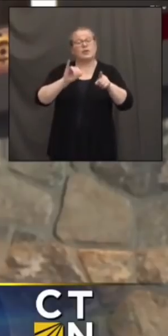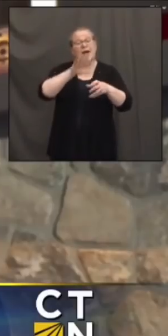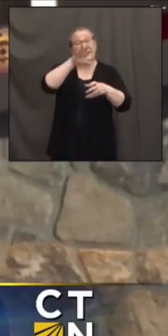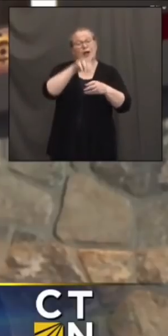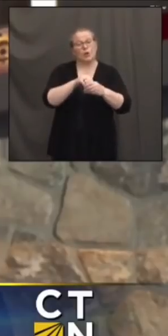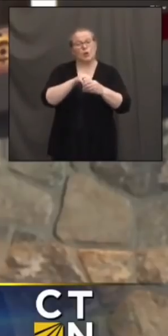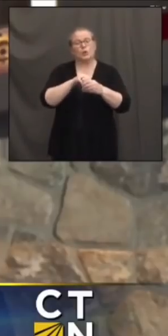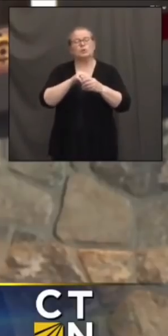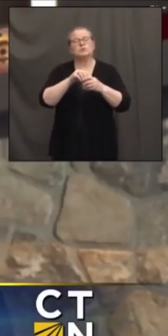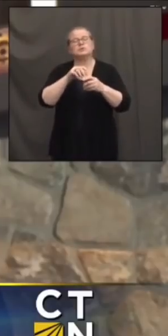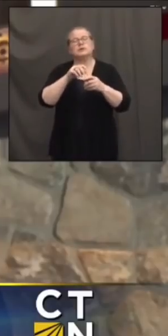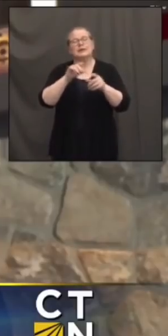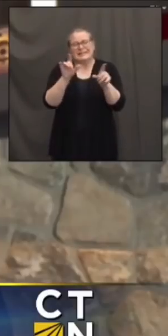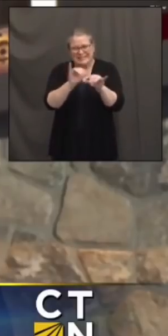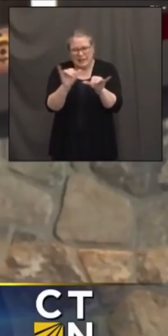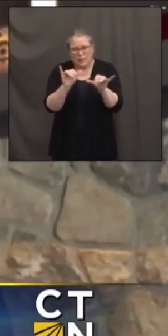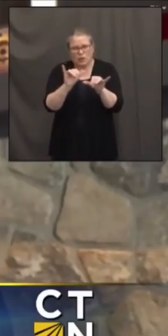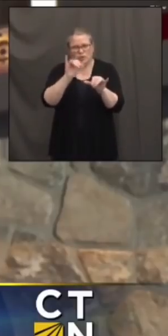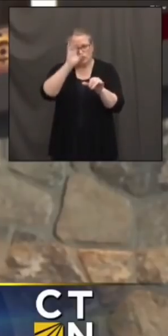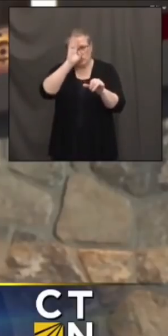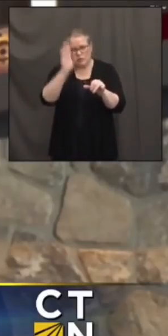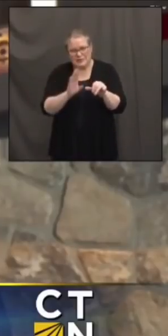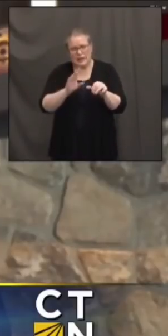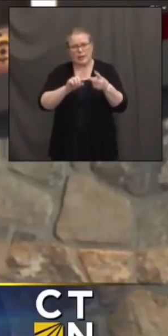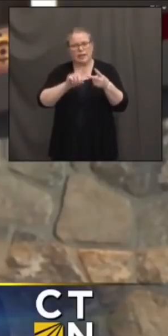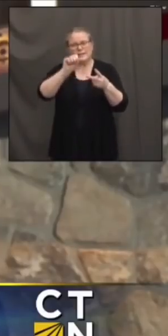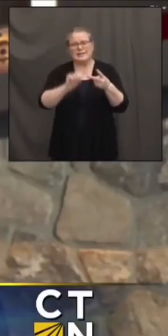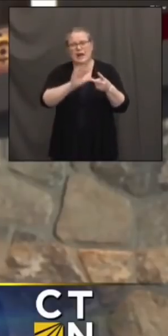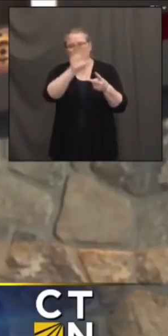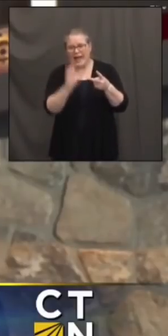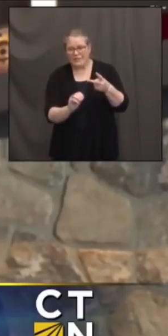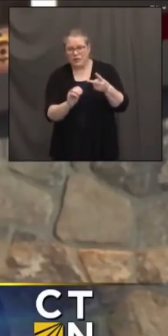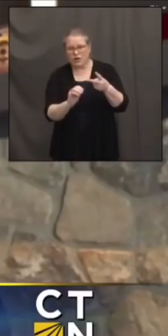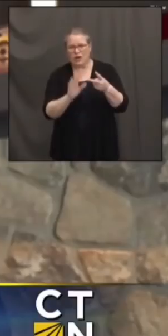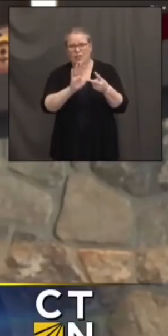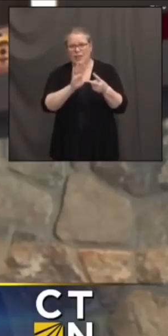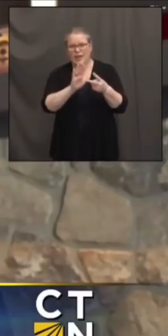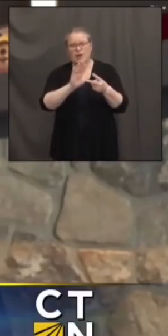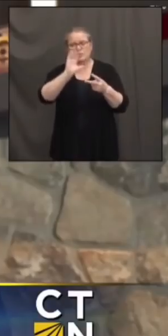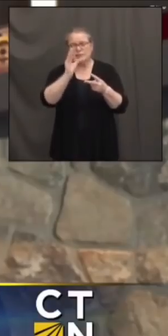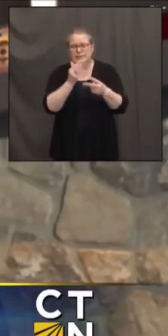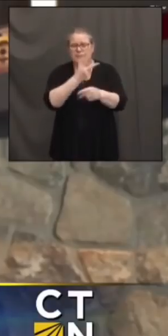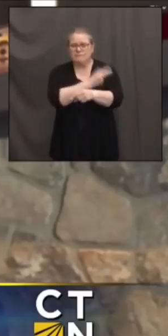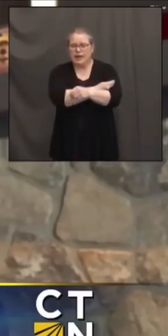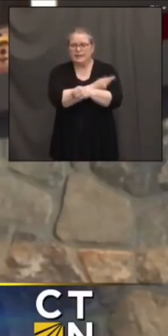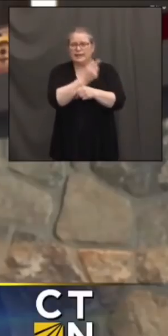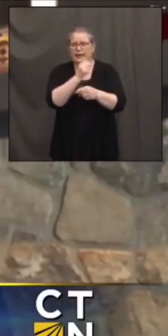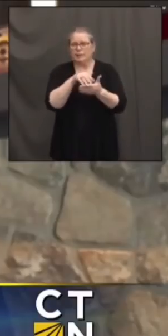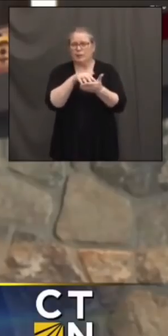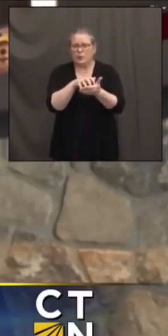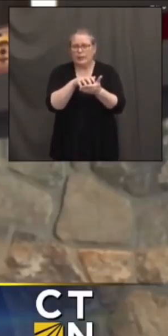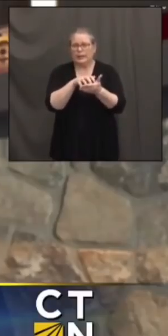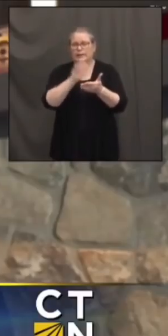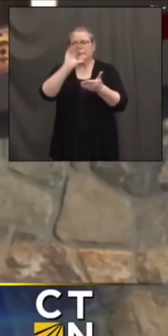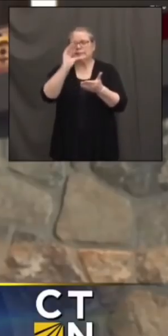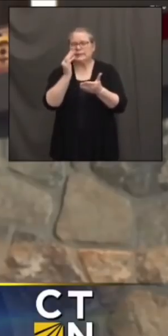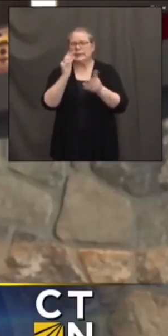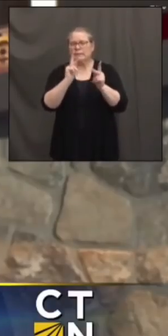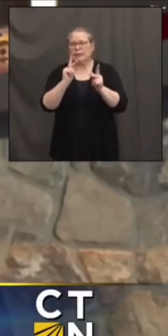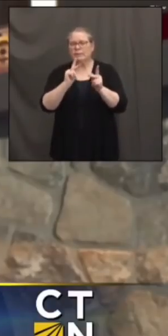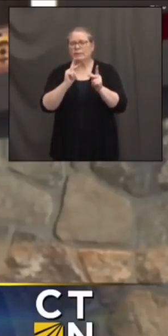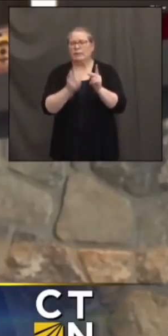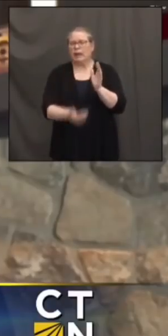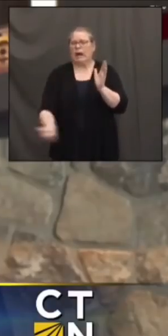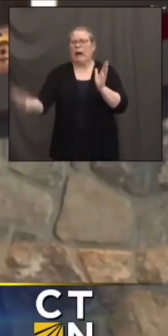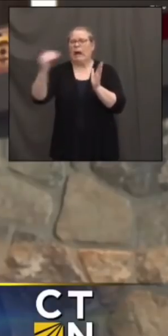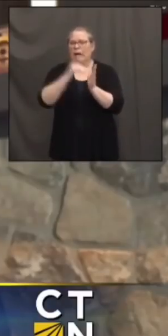in the South African, the Brazilian variant, which seems to reduce vaccine effectiveness and seems to increase the likelihood that people might get reinfected.